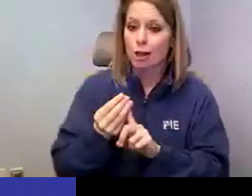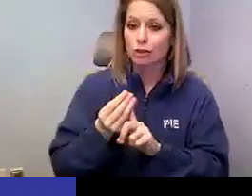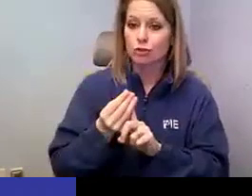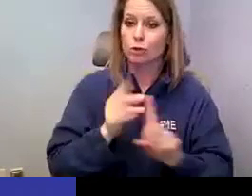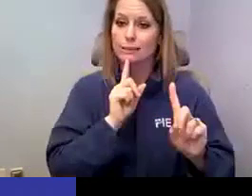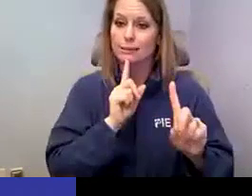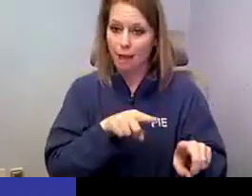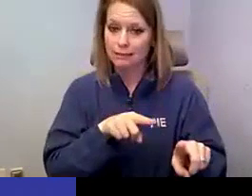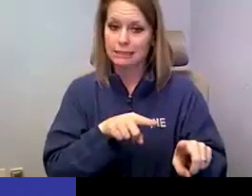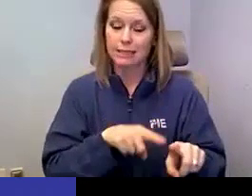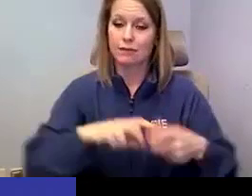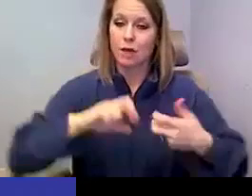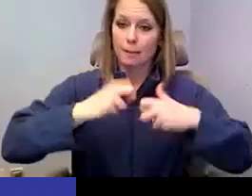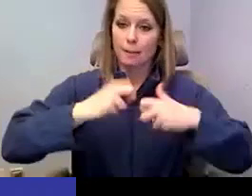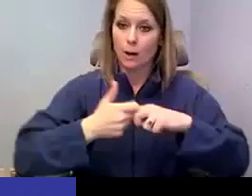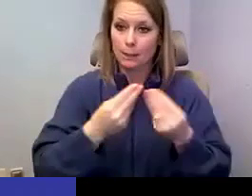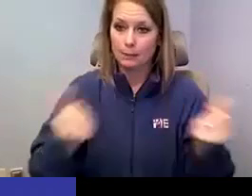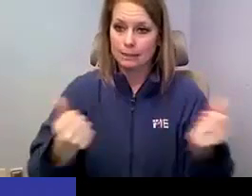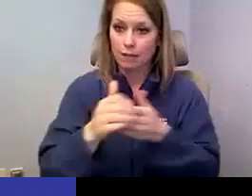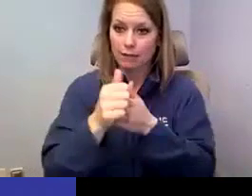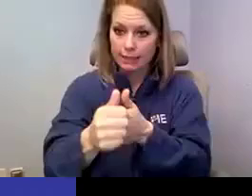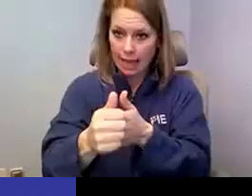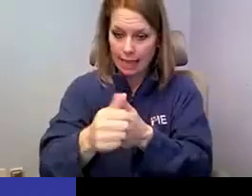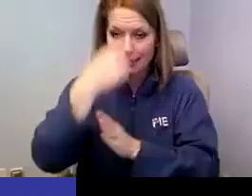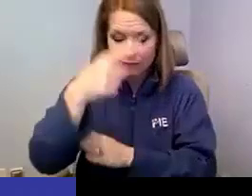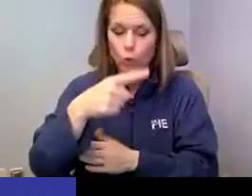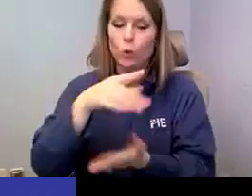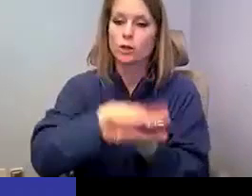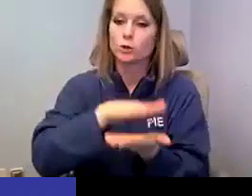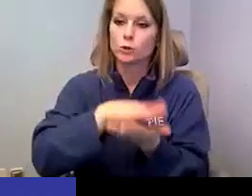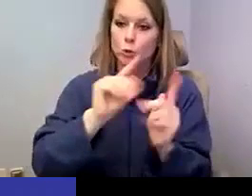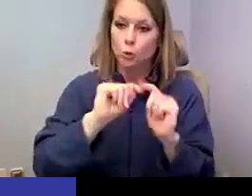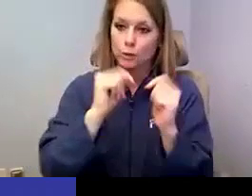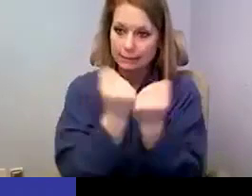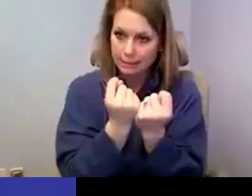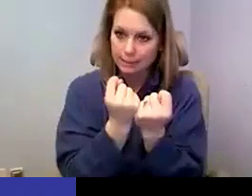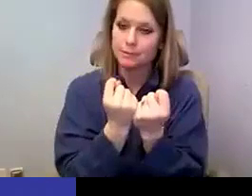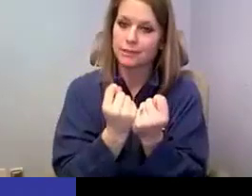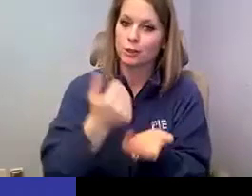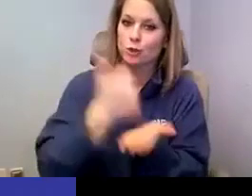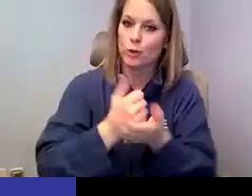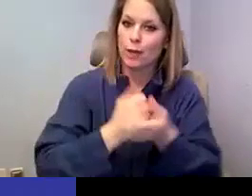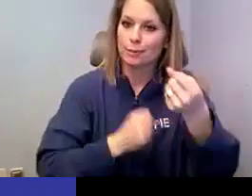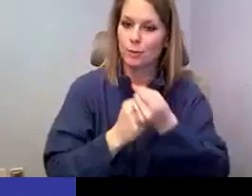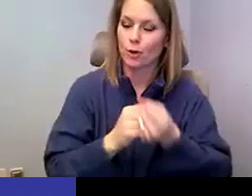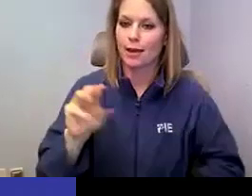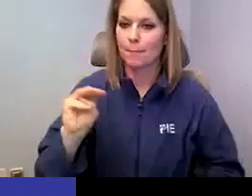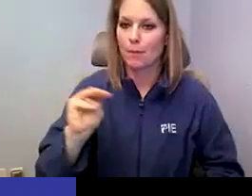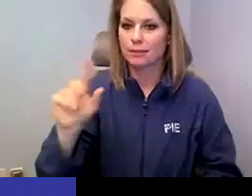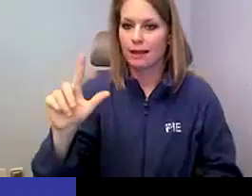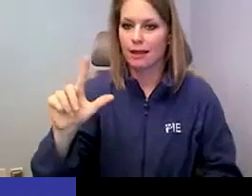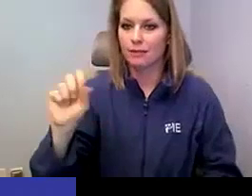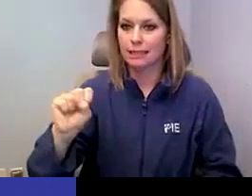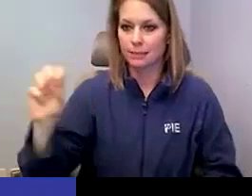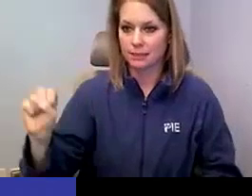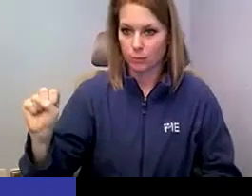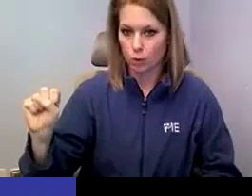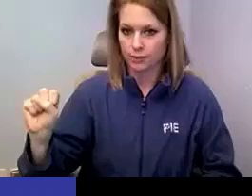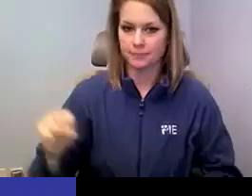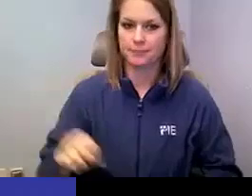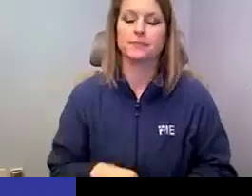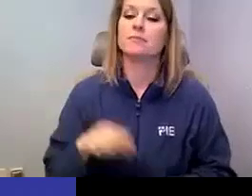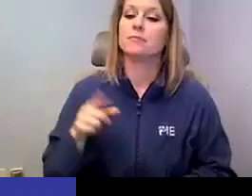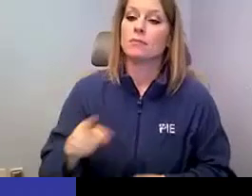guide for school teams supporting an equitable multi-level system of support. These resources assist IEP teams